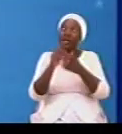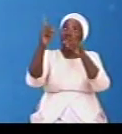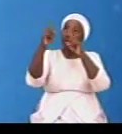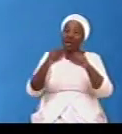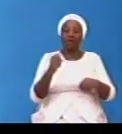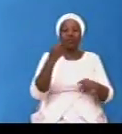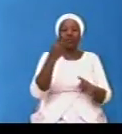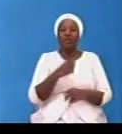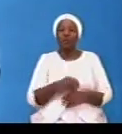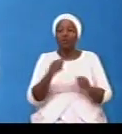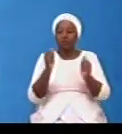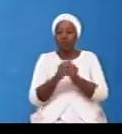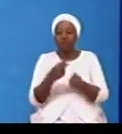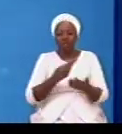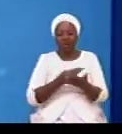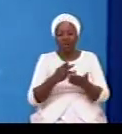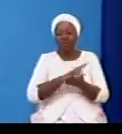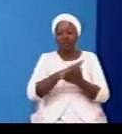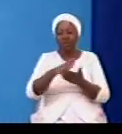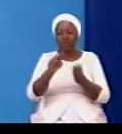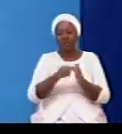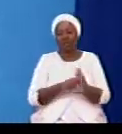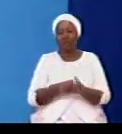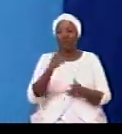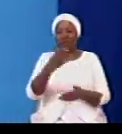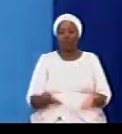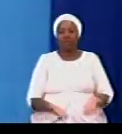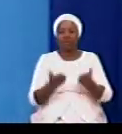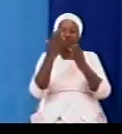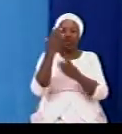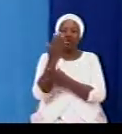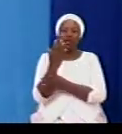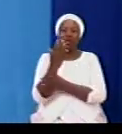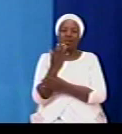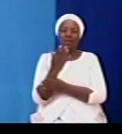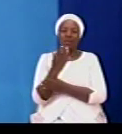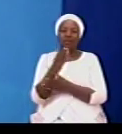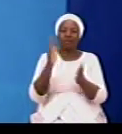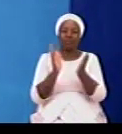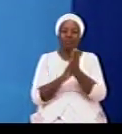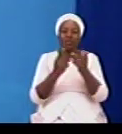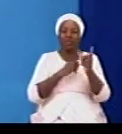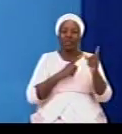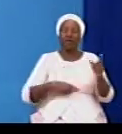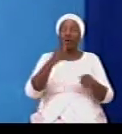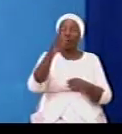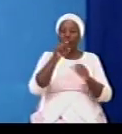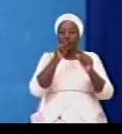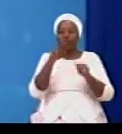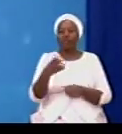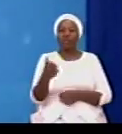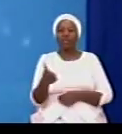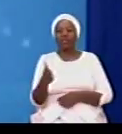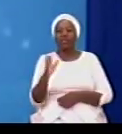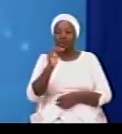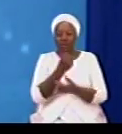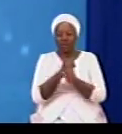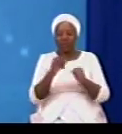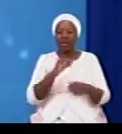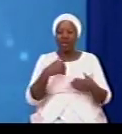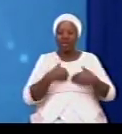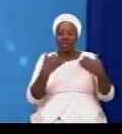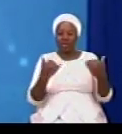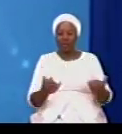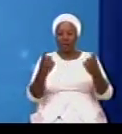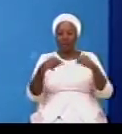your hand. Praise the Lord. God bless you there. Your salvation has now come. This final day will not pass you by. Salvation